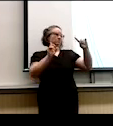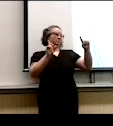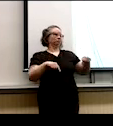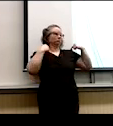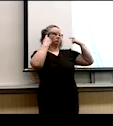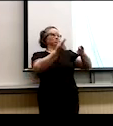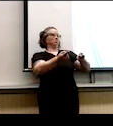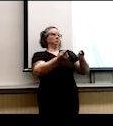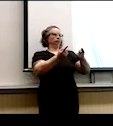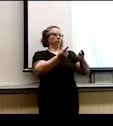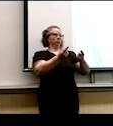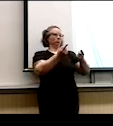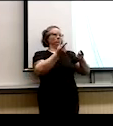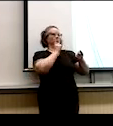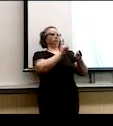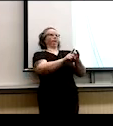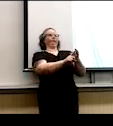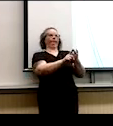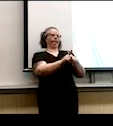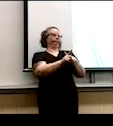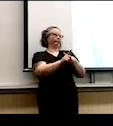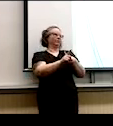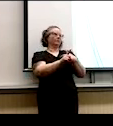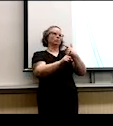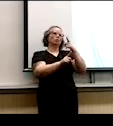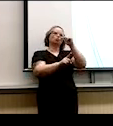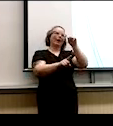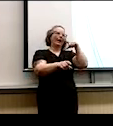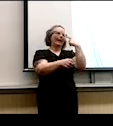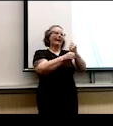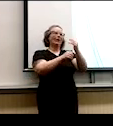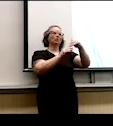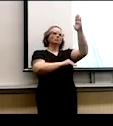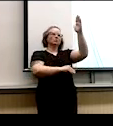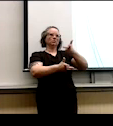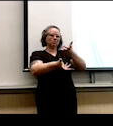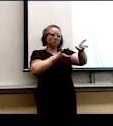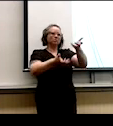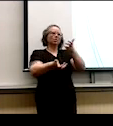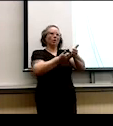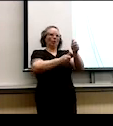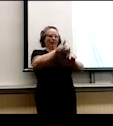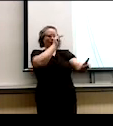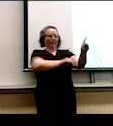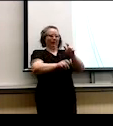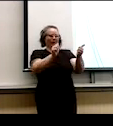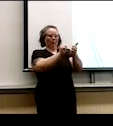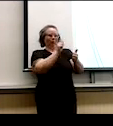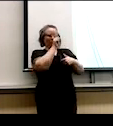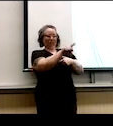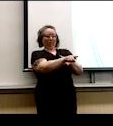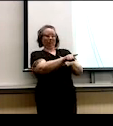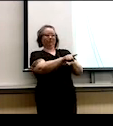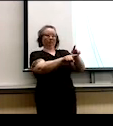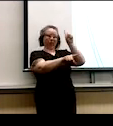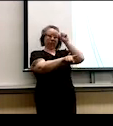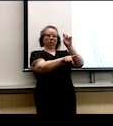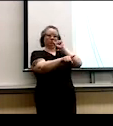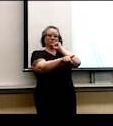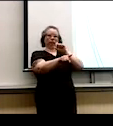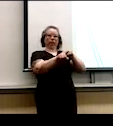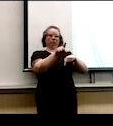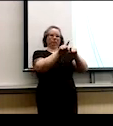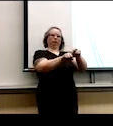gosh, they scored 16. But it's a fairly useless tool. So we wanted the best tool. And then in the search,